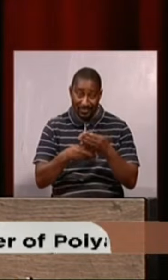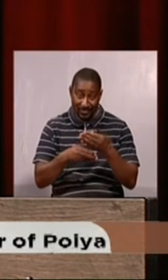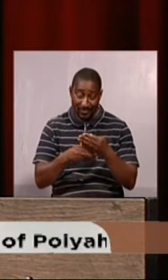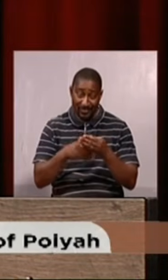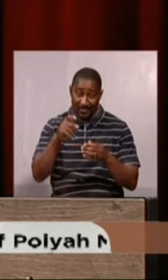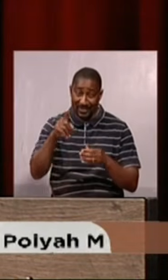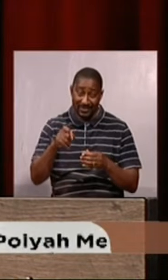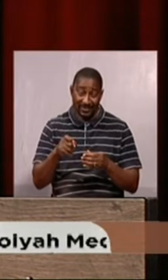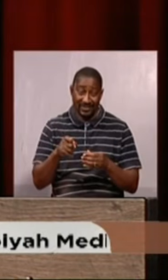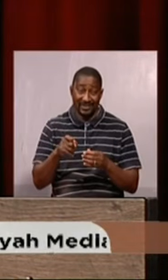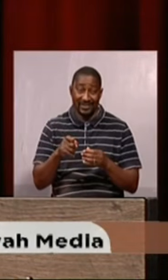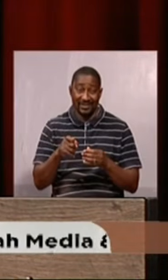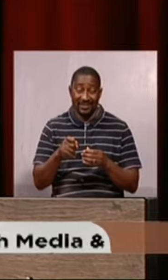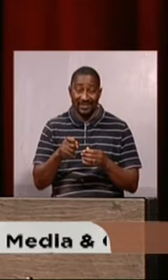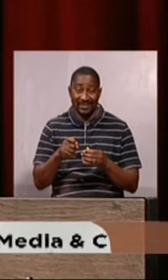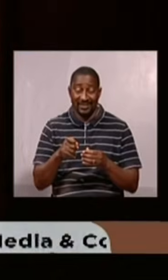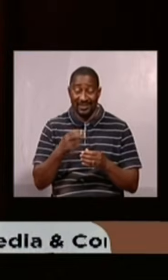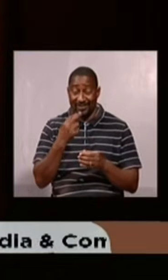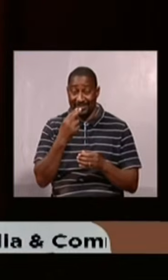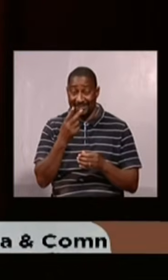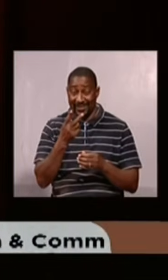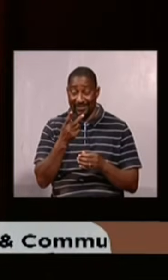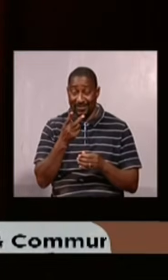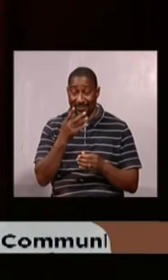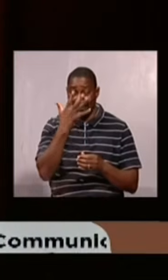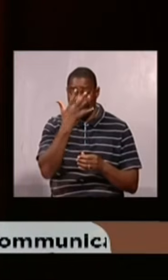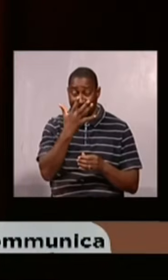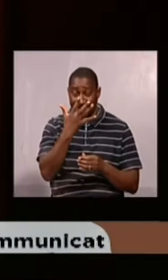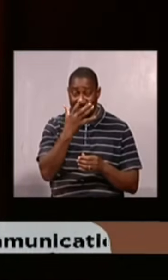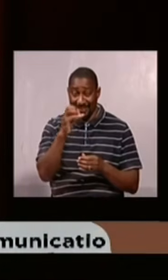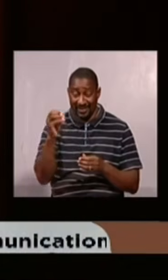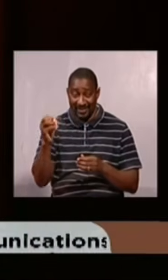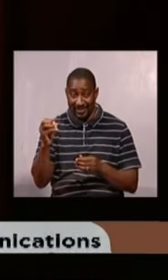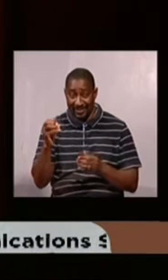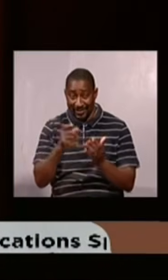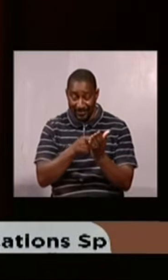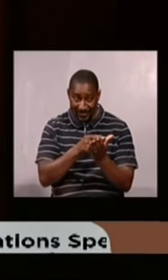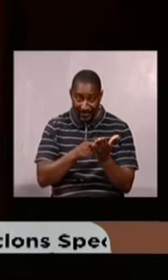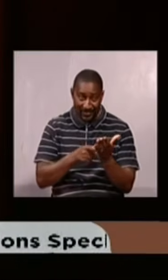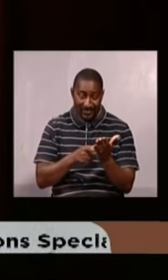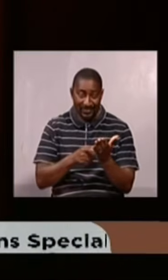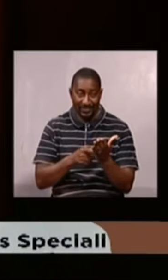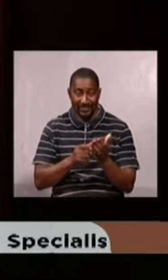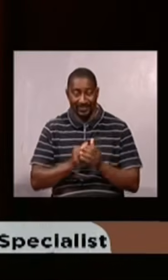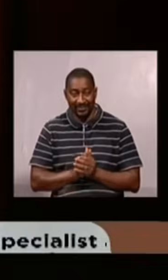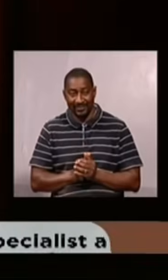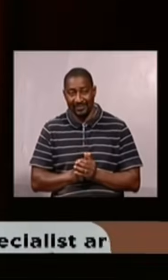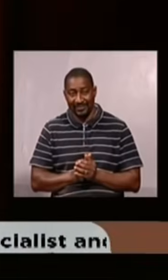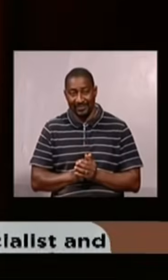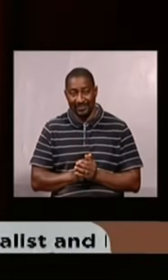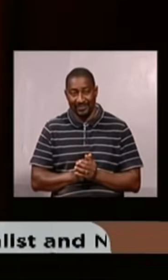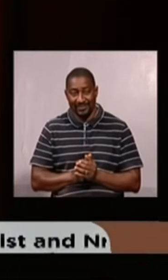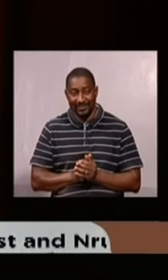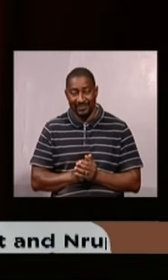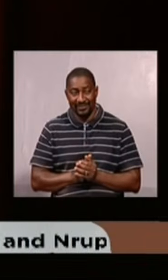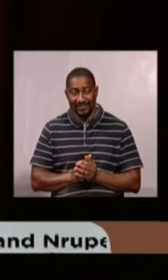comments to find the 500 voters. Yeah. The amount of time they'll have to spend on that one post to interact and change the person's